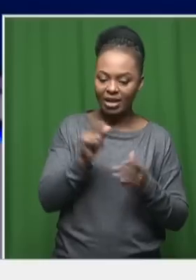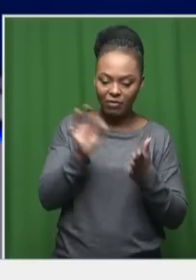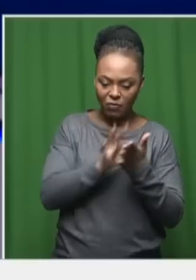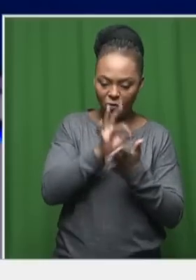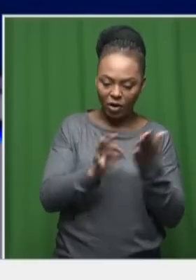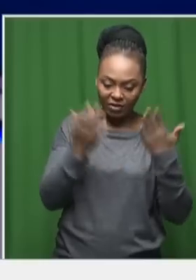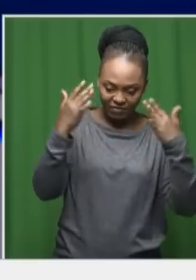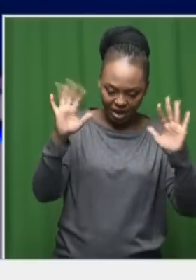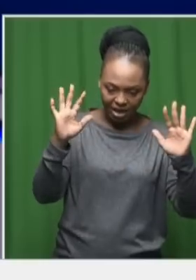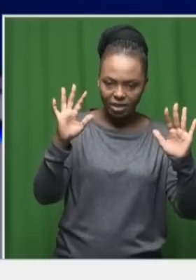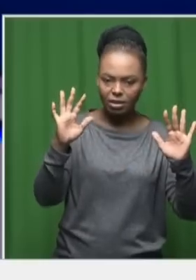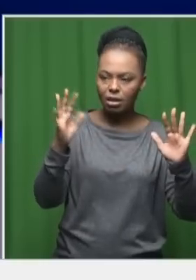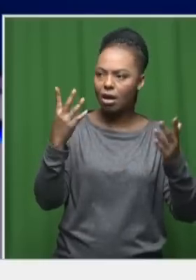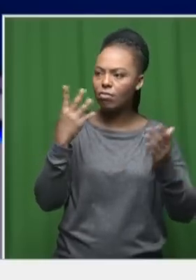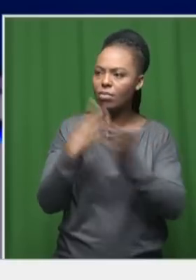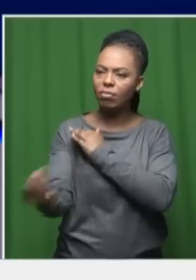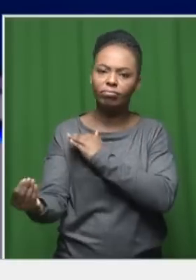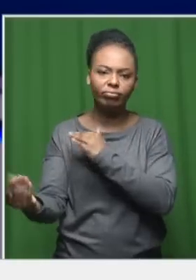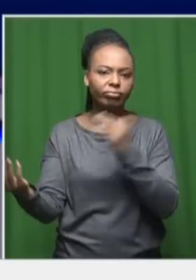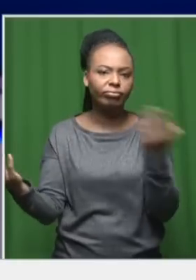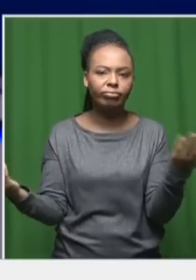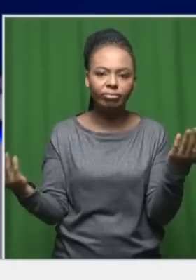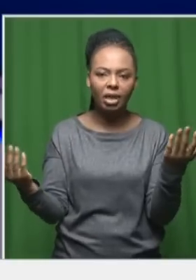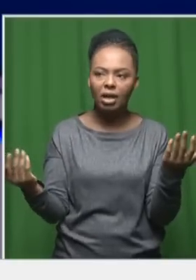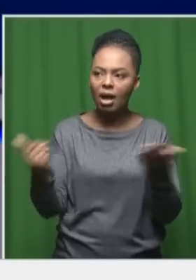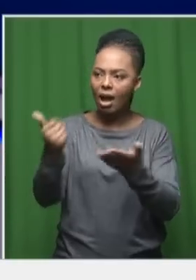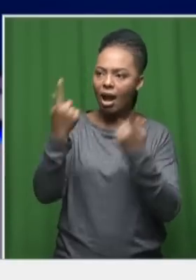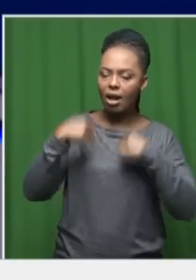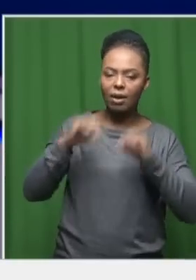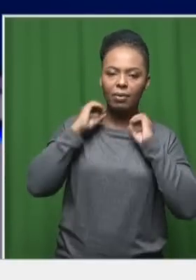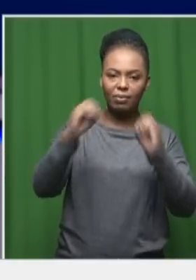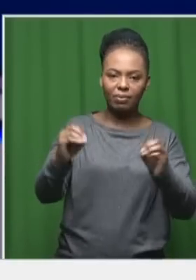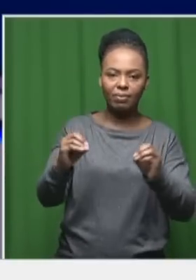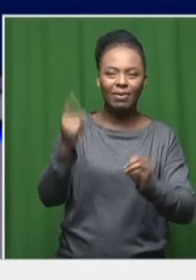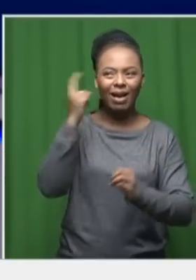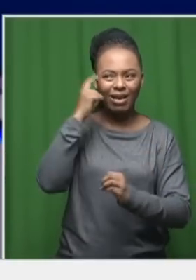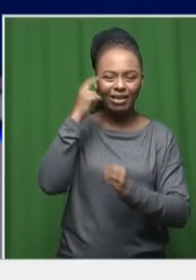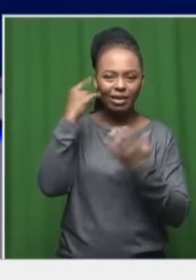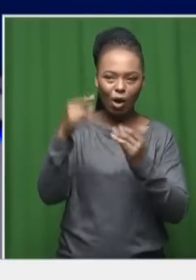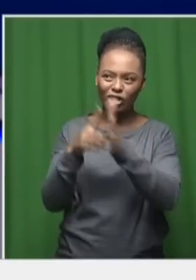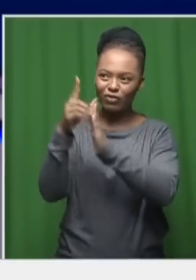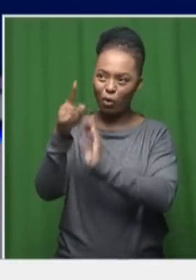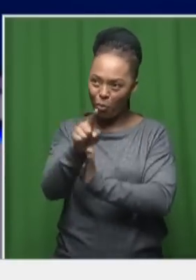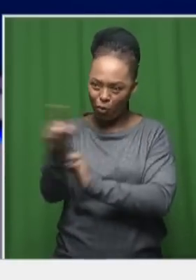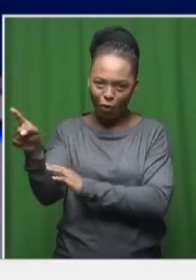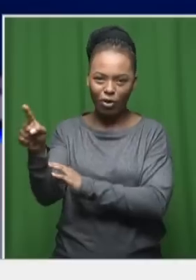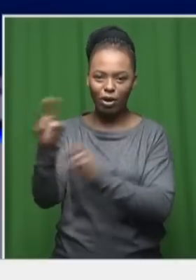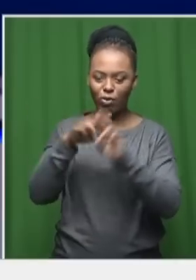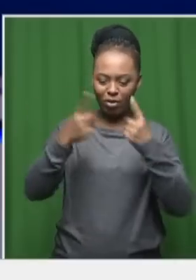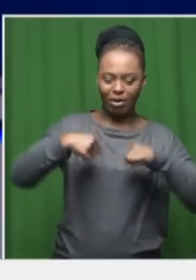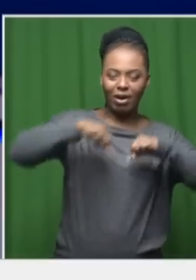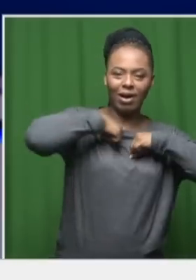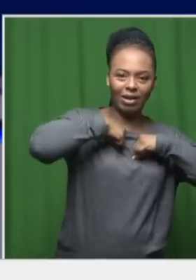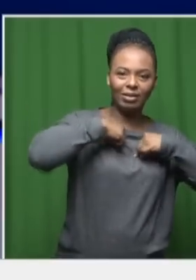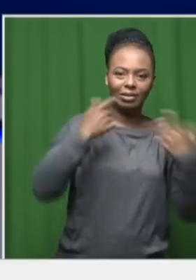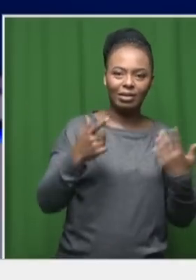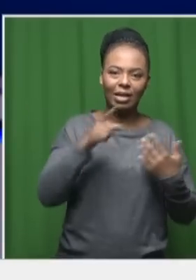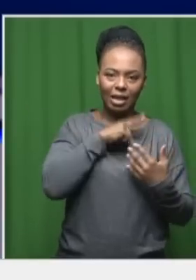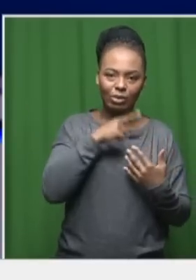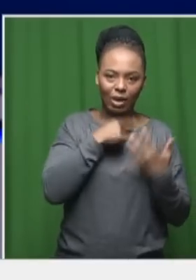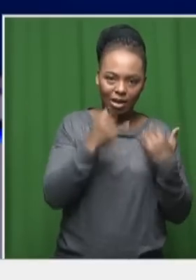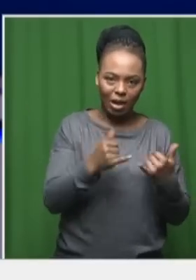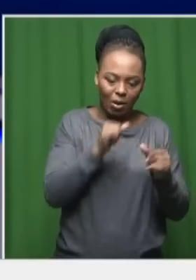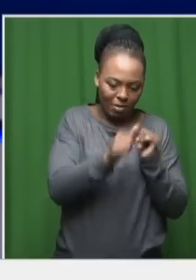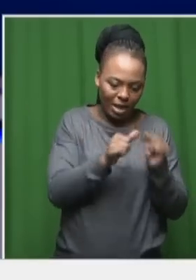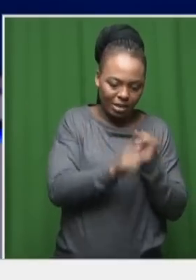in. And then they disappear. But I think this goes back to the point I'm saying about development. I think this would actually should start at the point of local government in our communities, right? Who